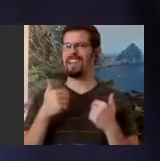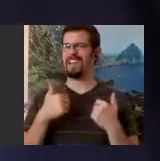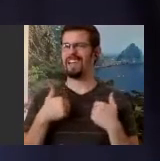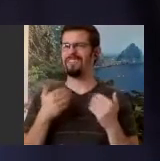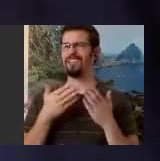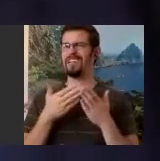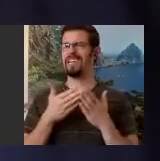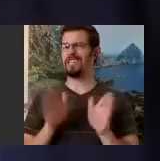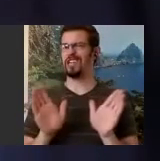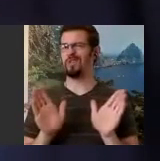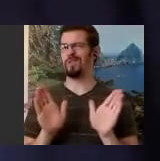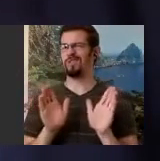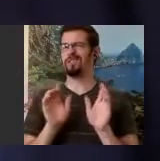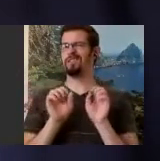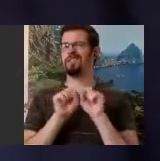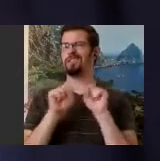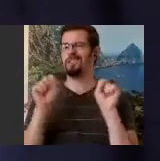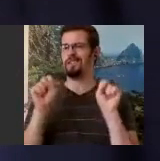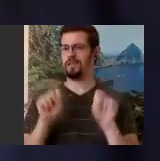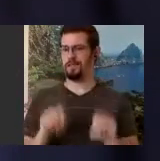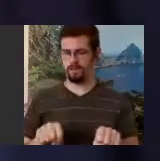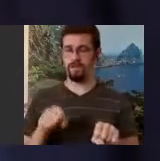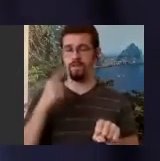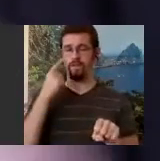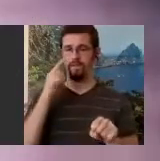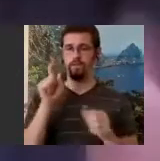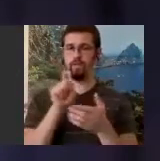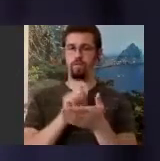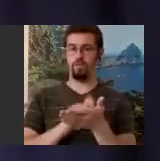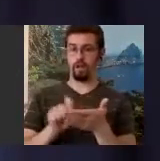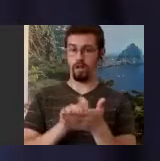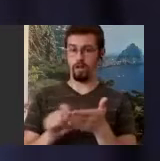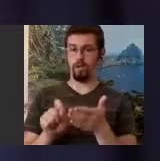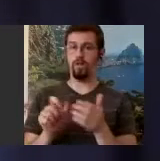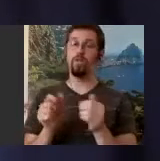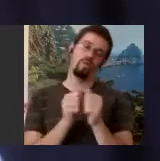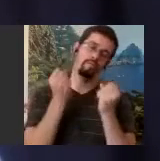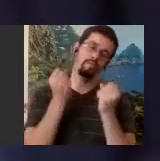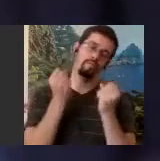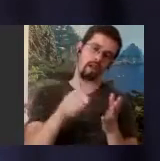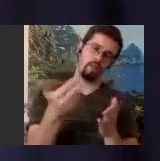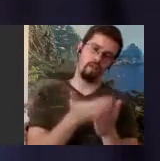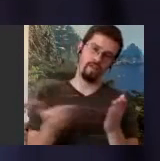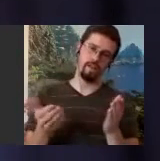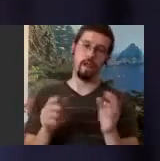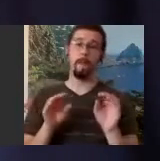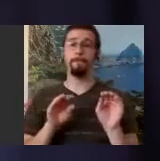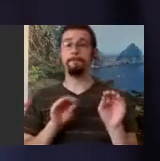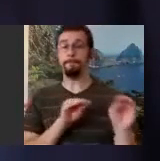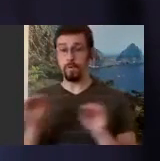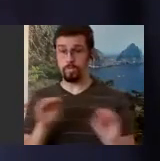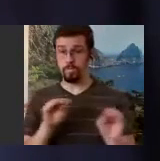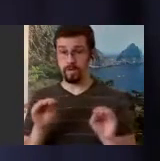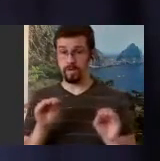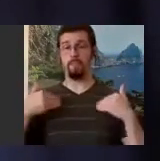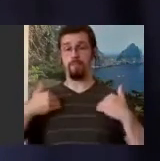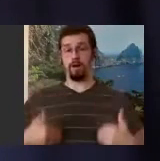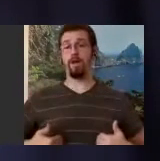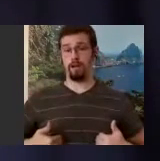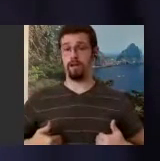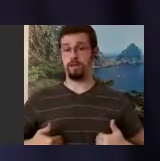script system for composing, among many other things, movement and bodily gesture.